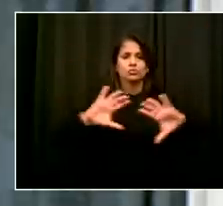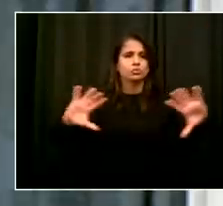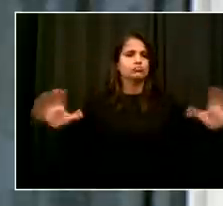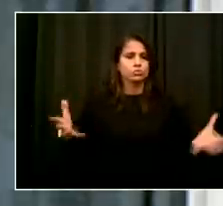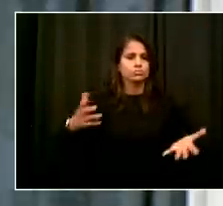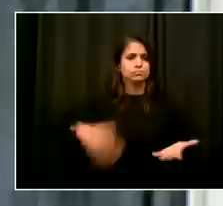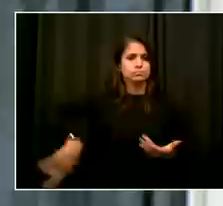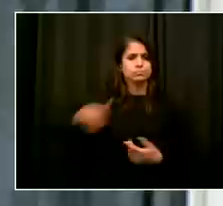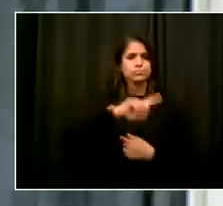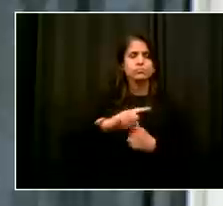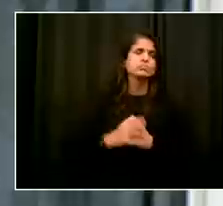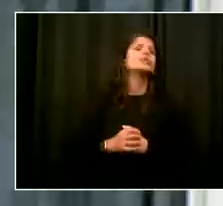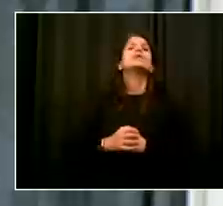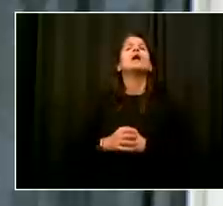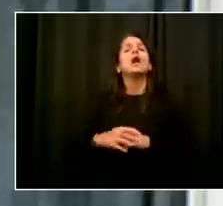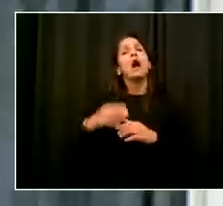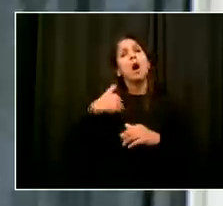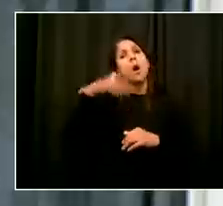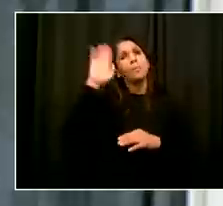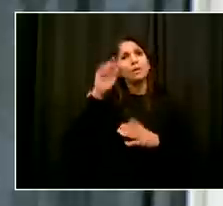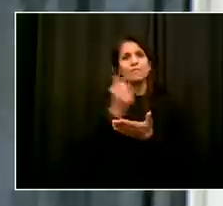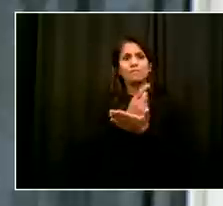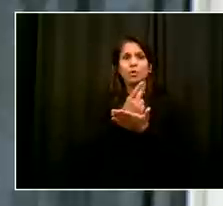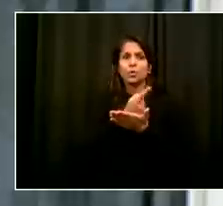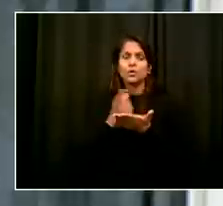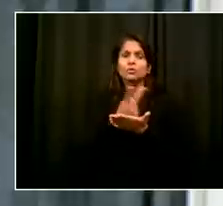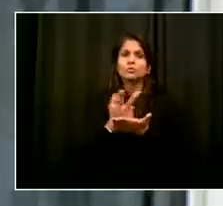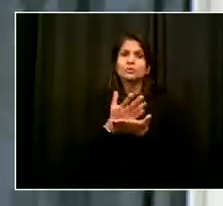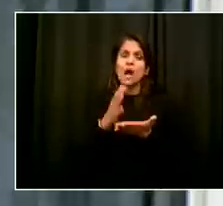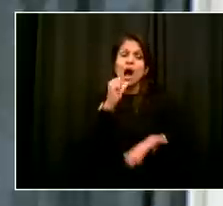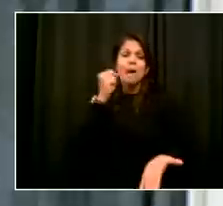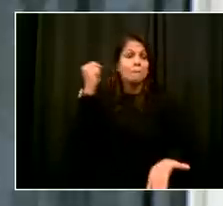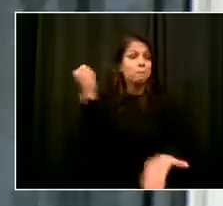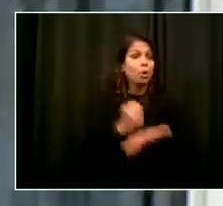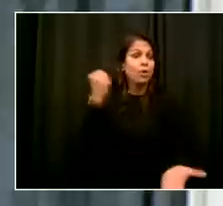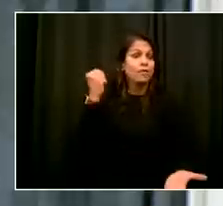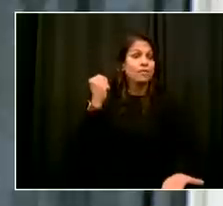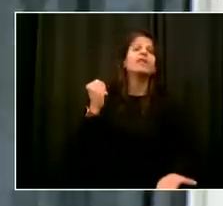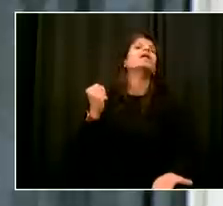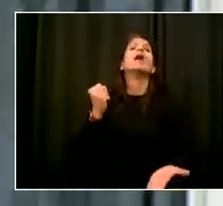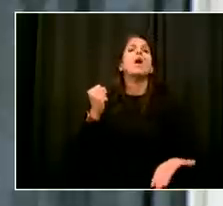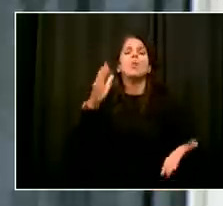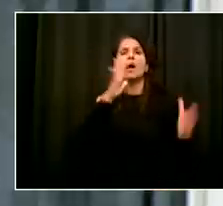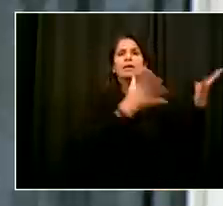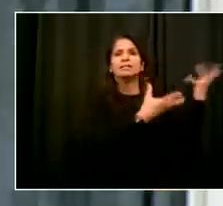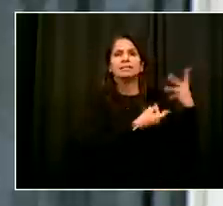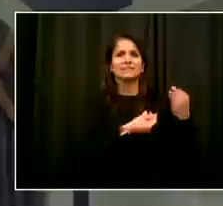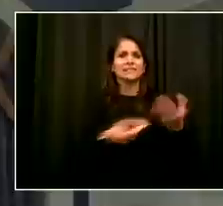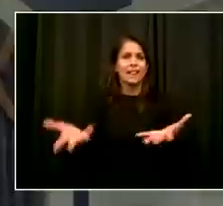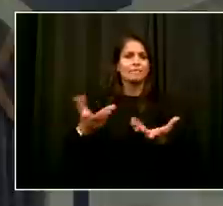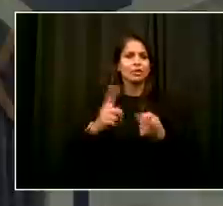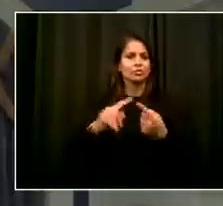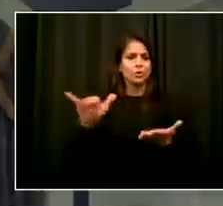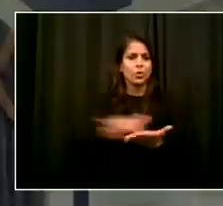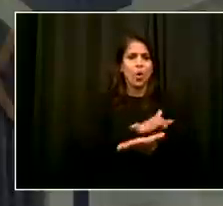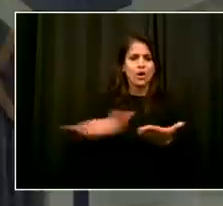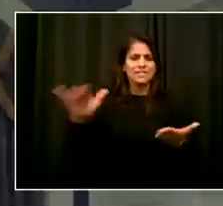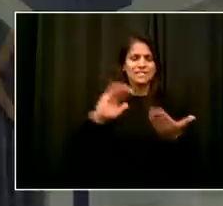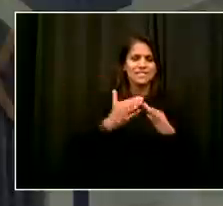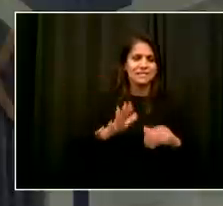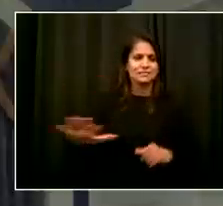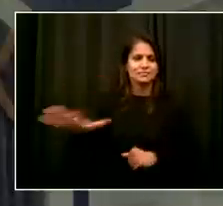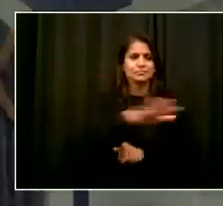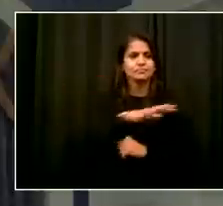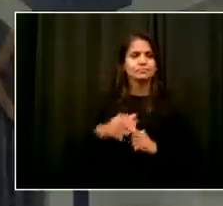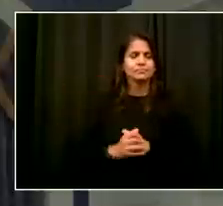within weeks, that is delivered to New York City as soon as possible. Dr. Varma, you want to add?